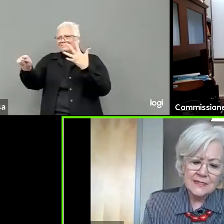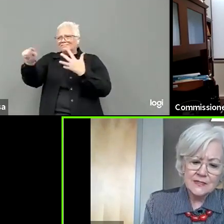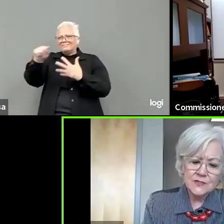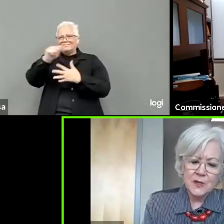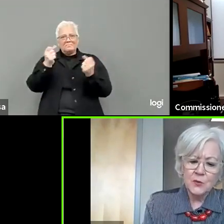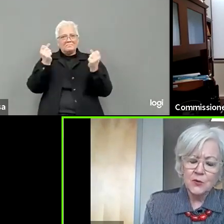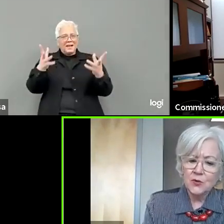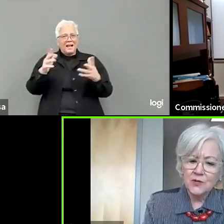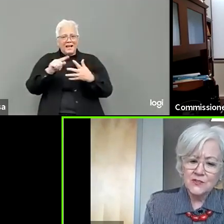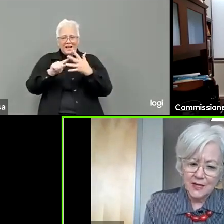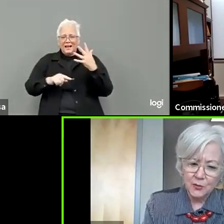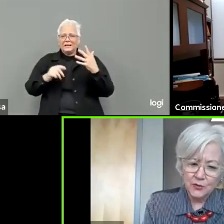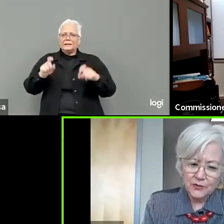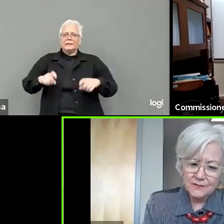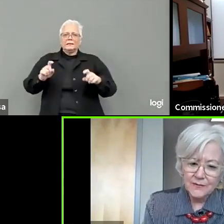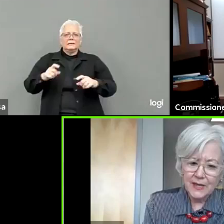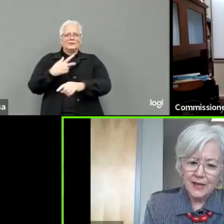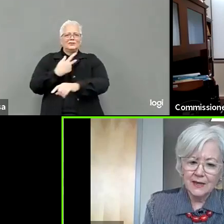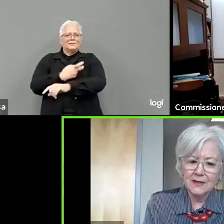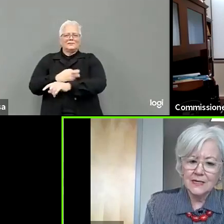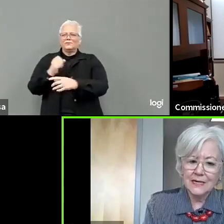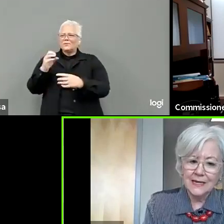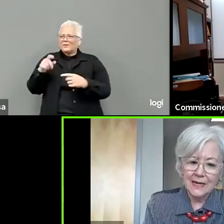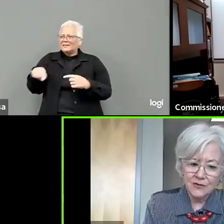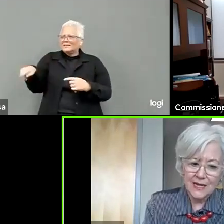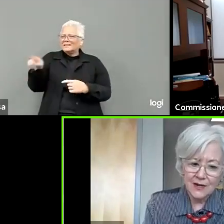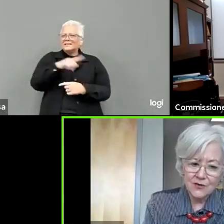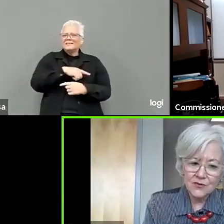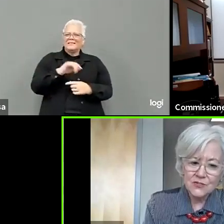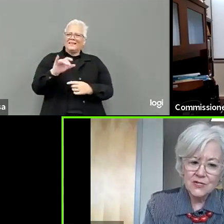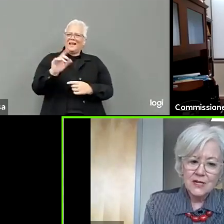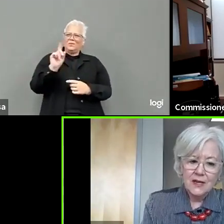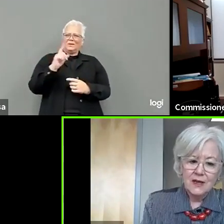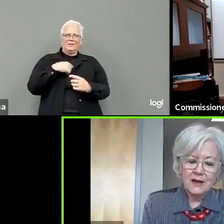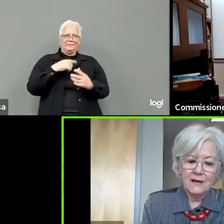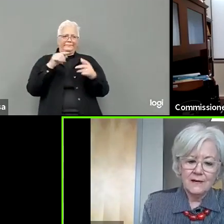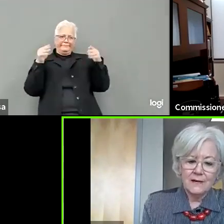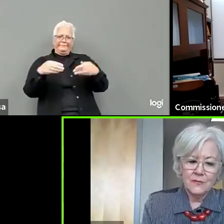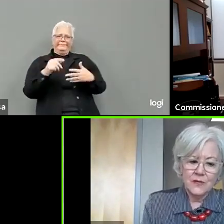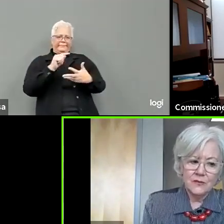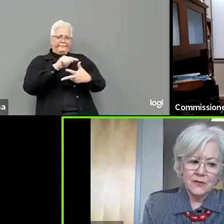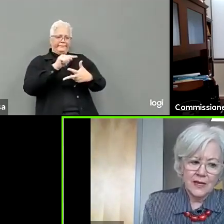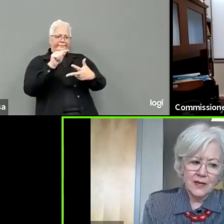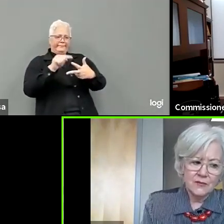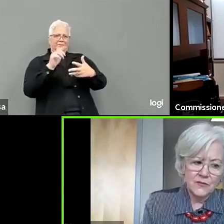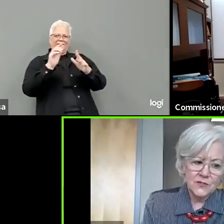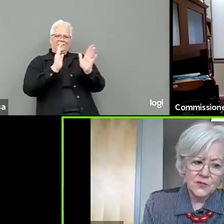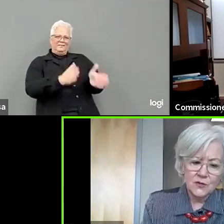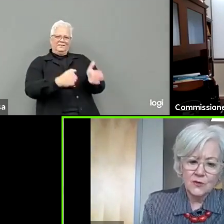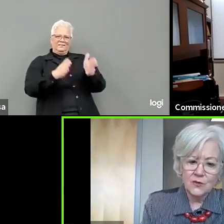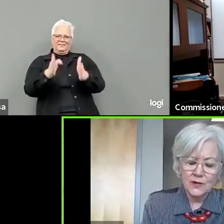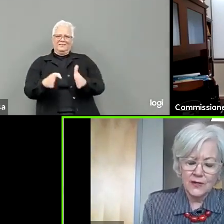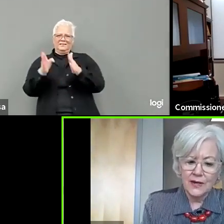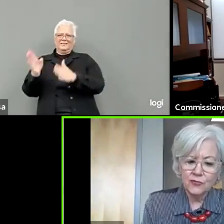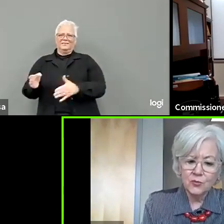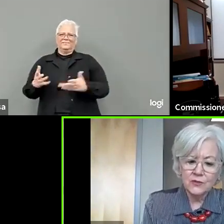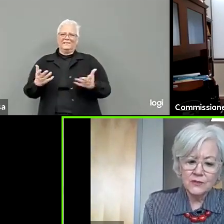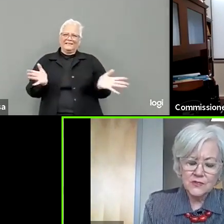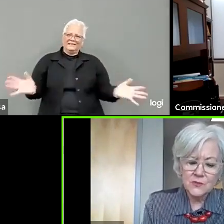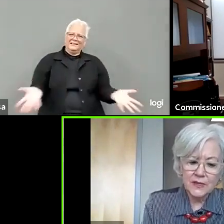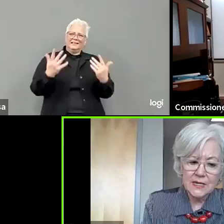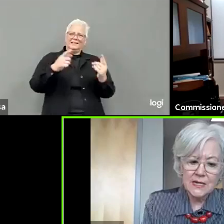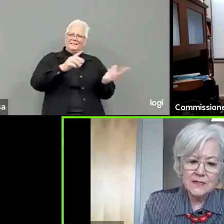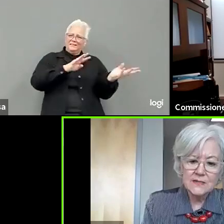some cases, people who are disabled and need caretakers, either they have physical or